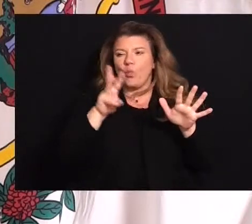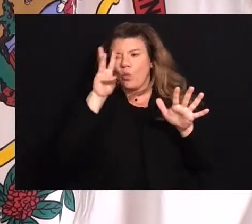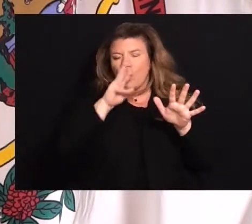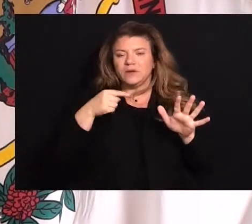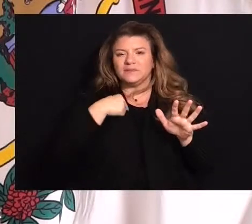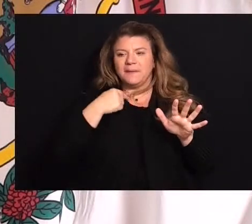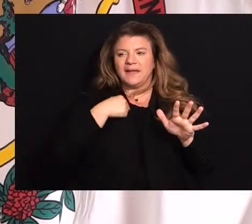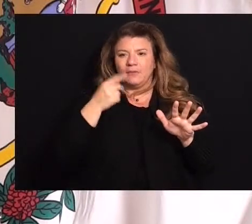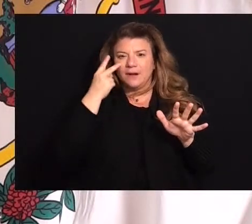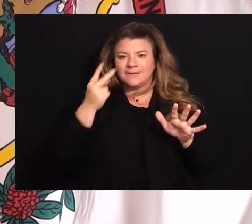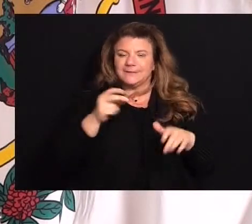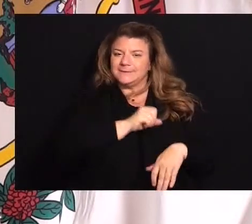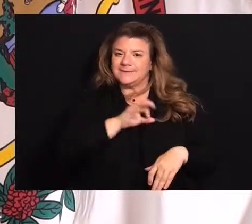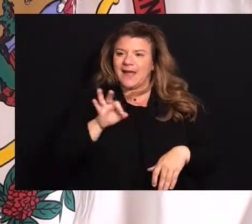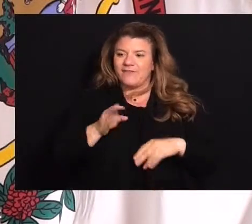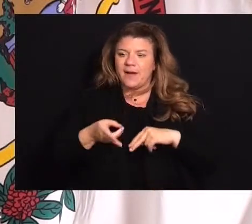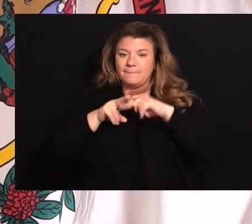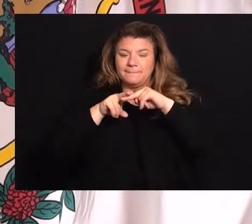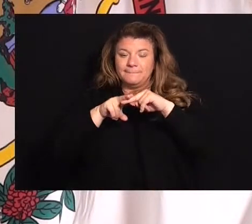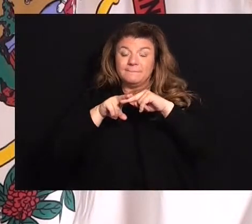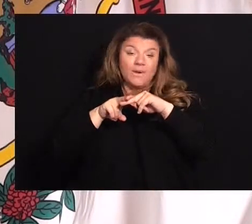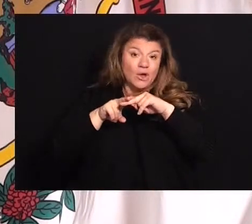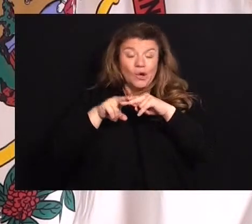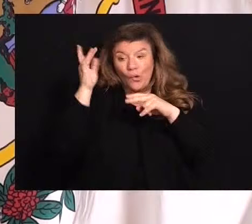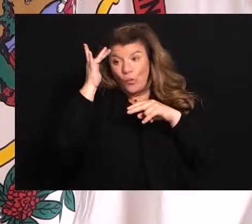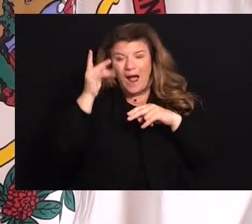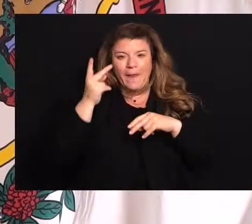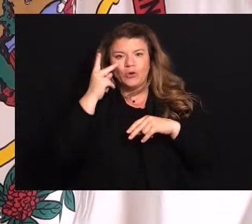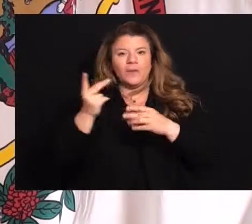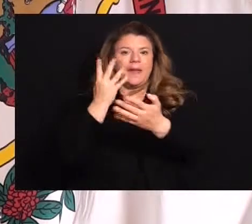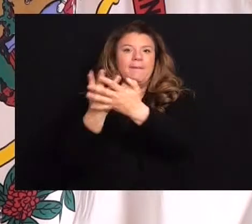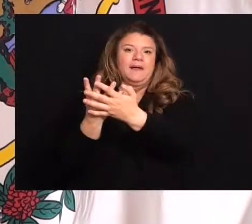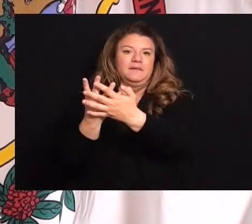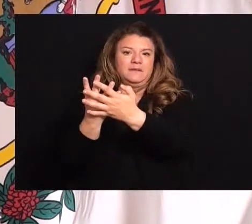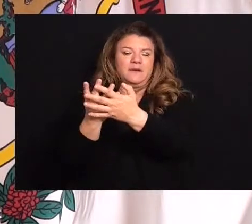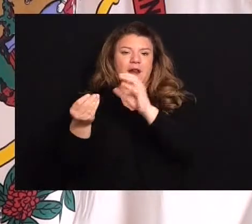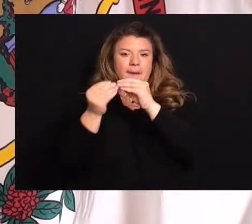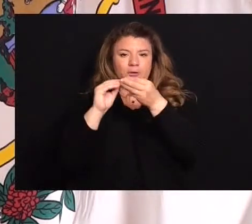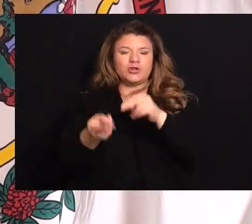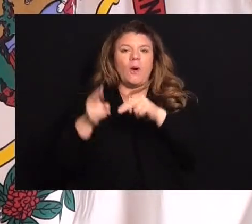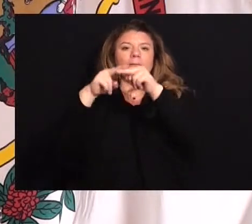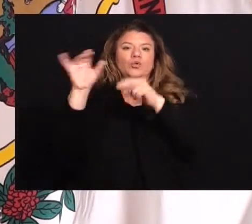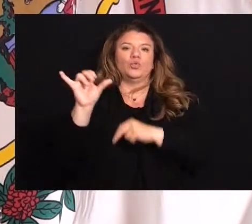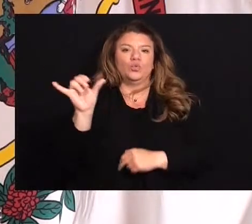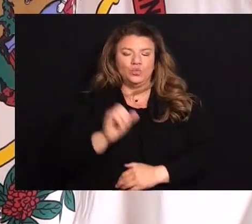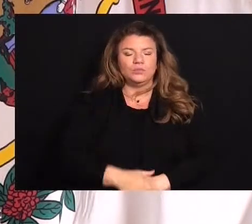move up and everything, because right behind that, you see the inmate numbers pop up.